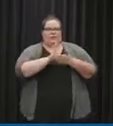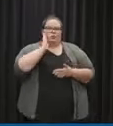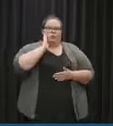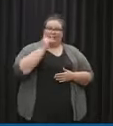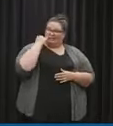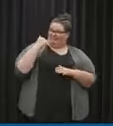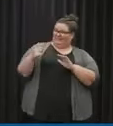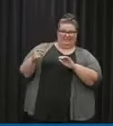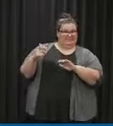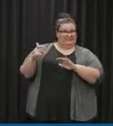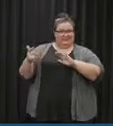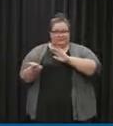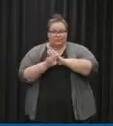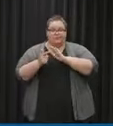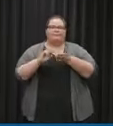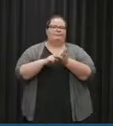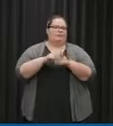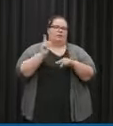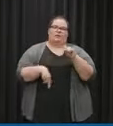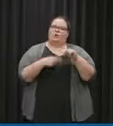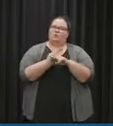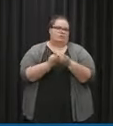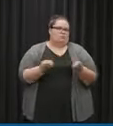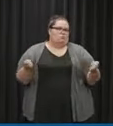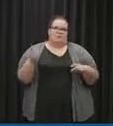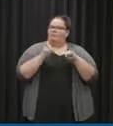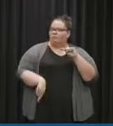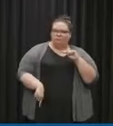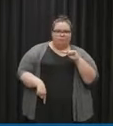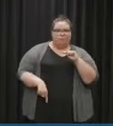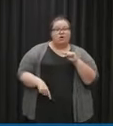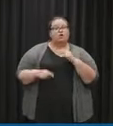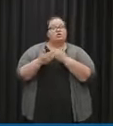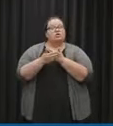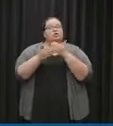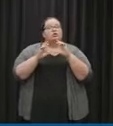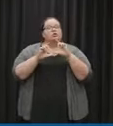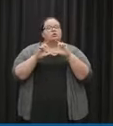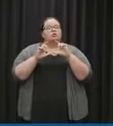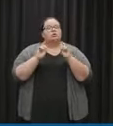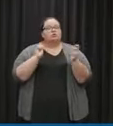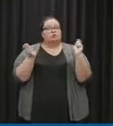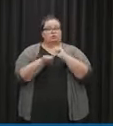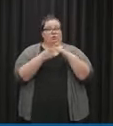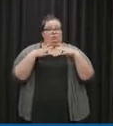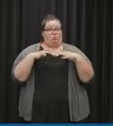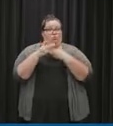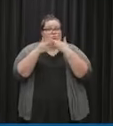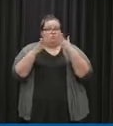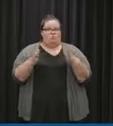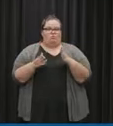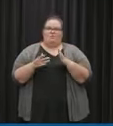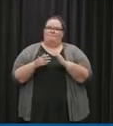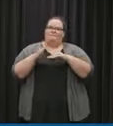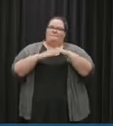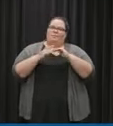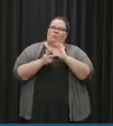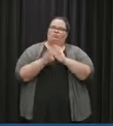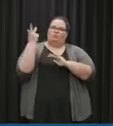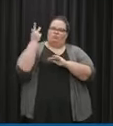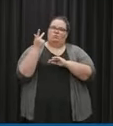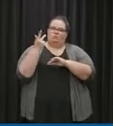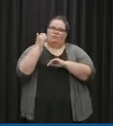impossible, the equipment should not be used. Change rooms will be cleaned a minimum of 3 times a day. Students in